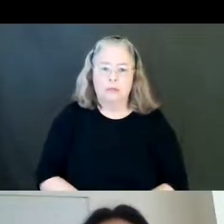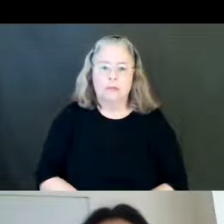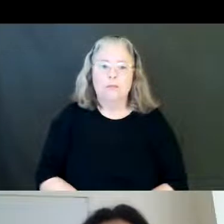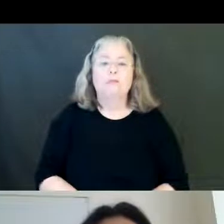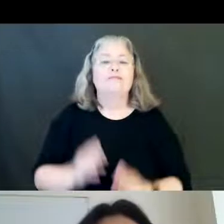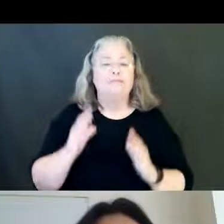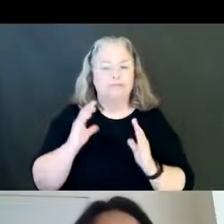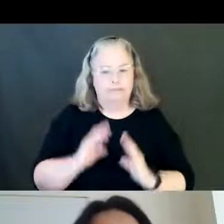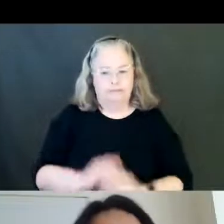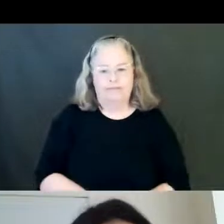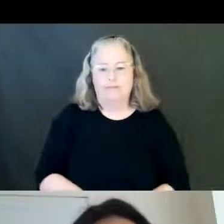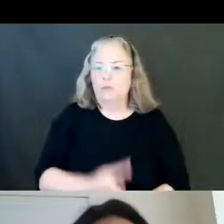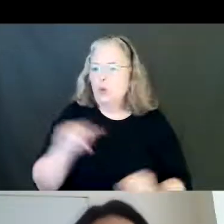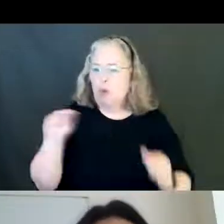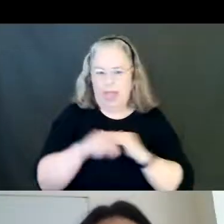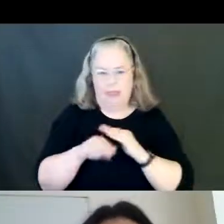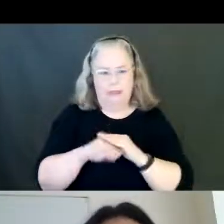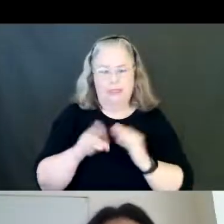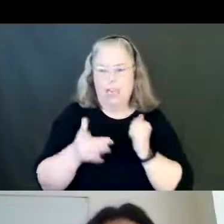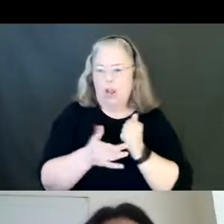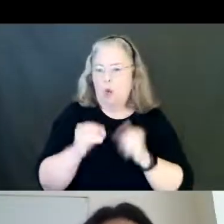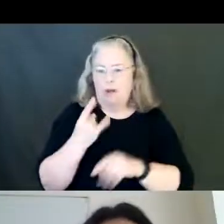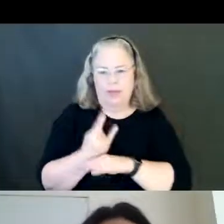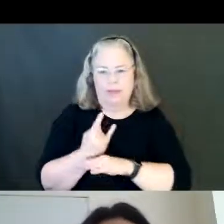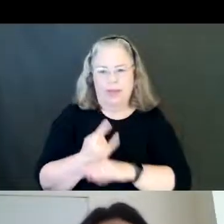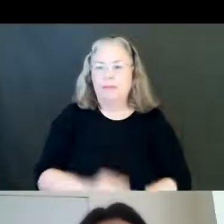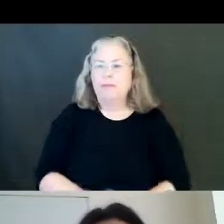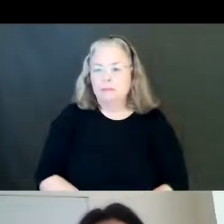Clients have limited access or no access to technology or Wi-Fi.